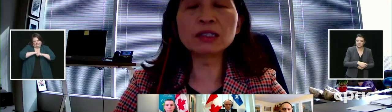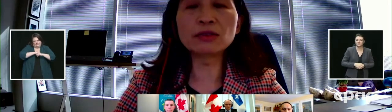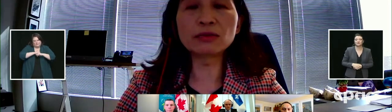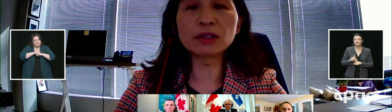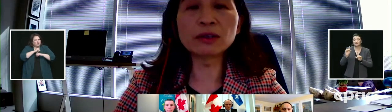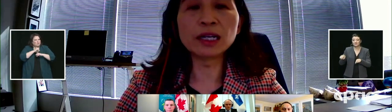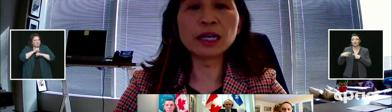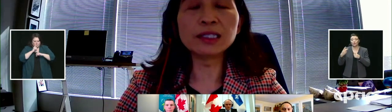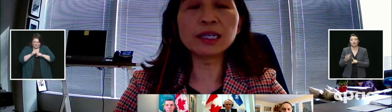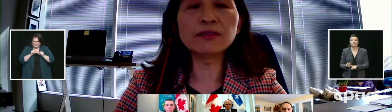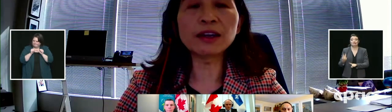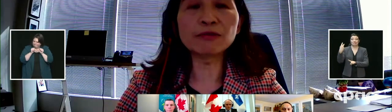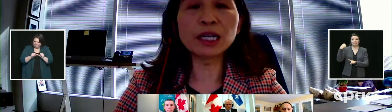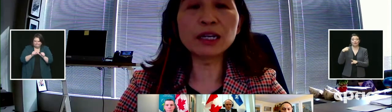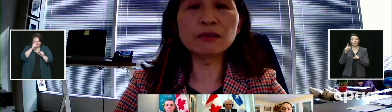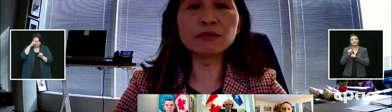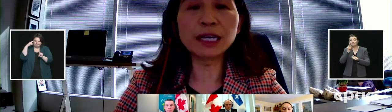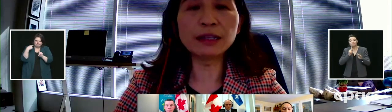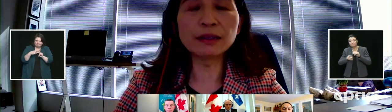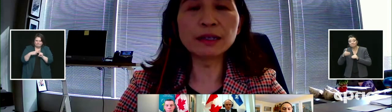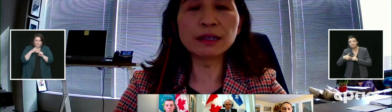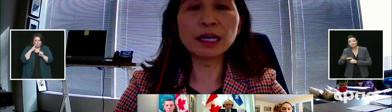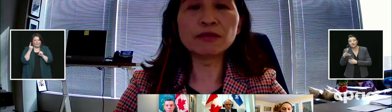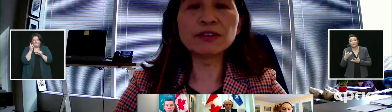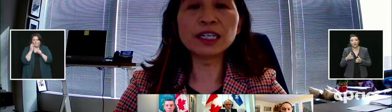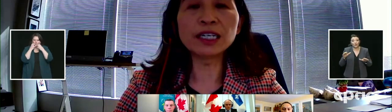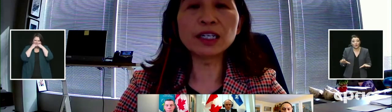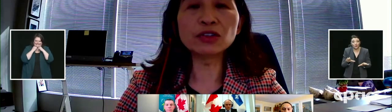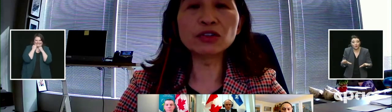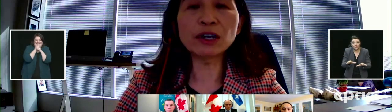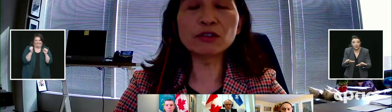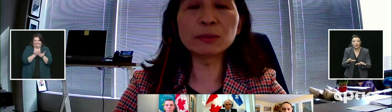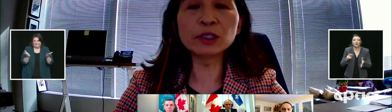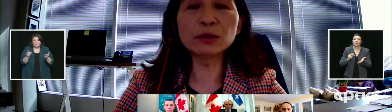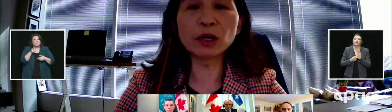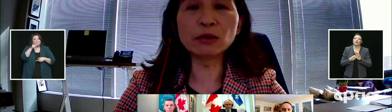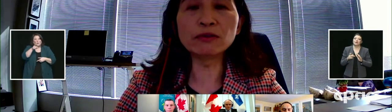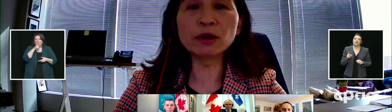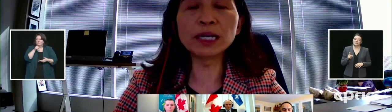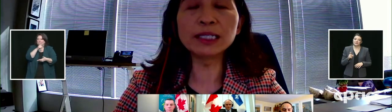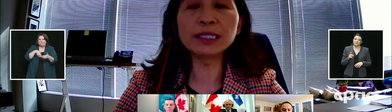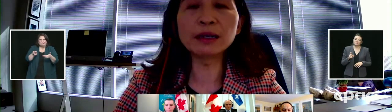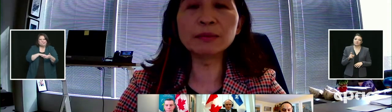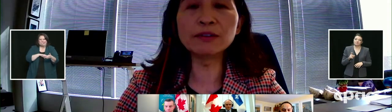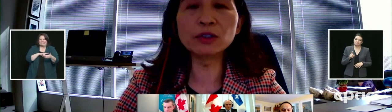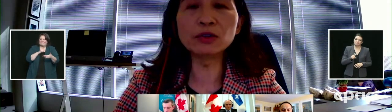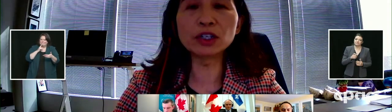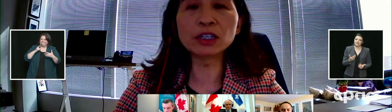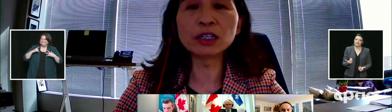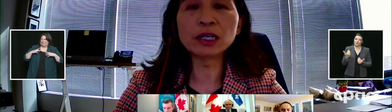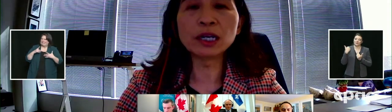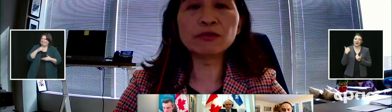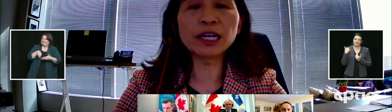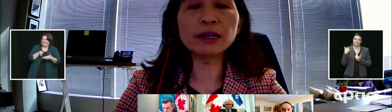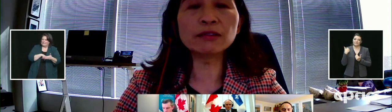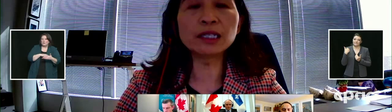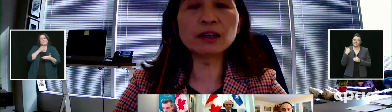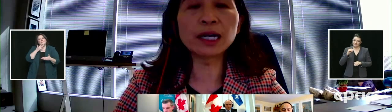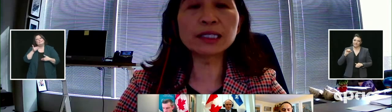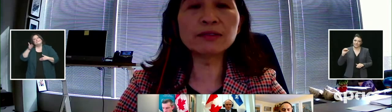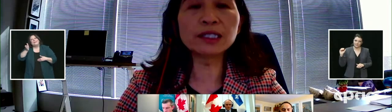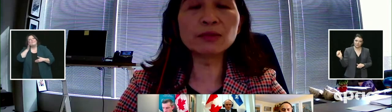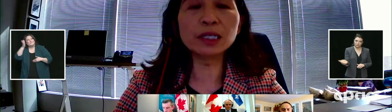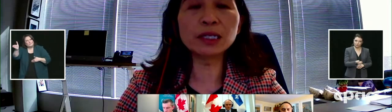this through and save every life we can. Every vacation travel we postpone for a better time in the future. Every outing